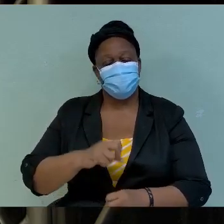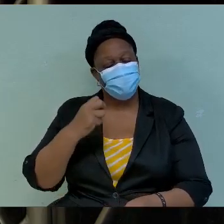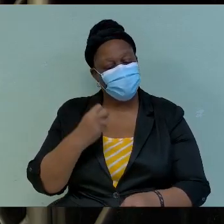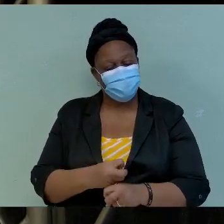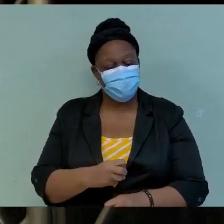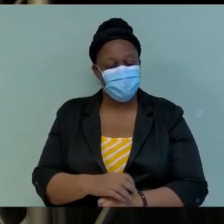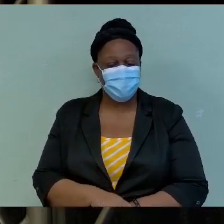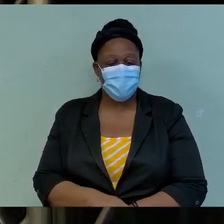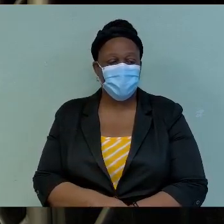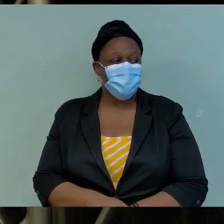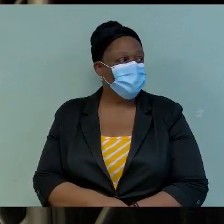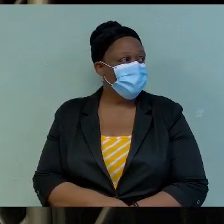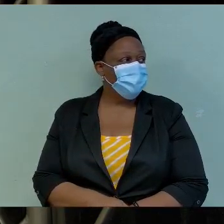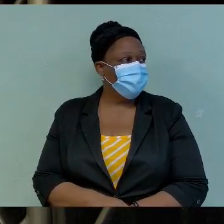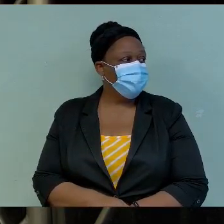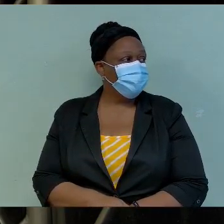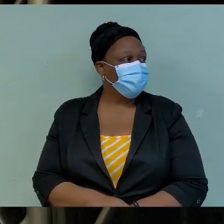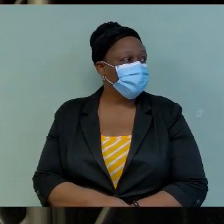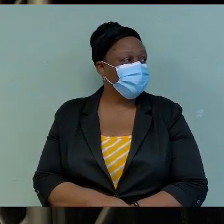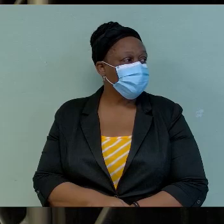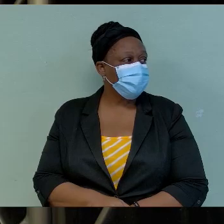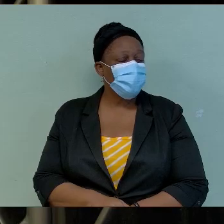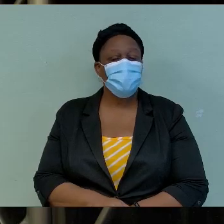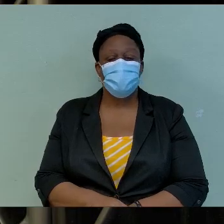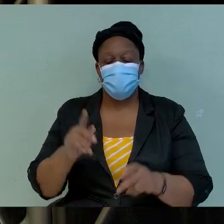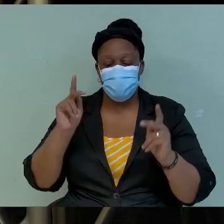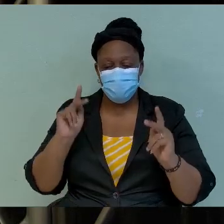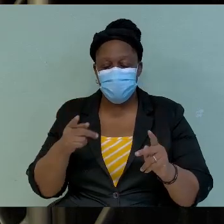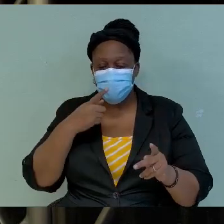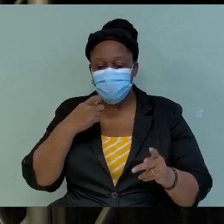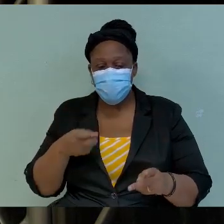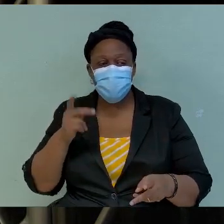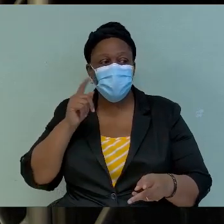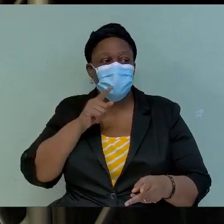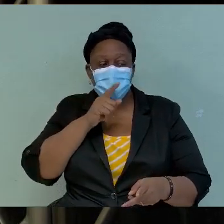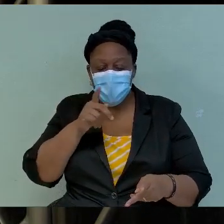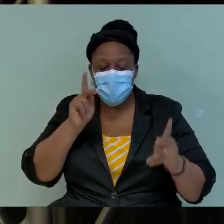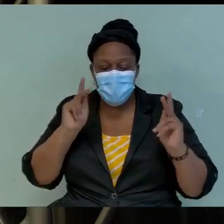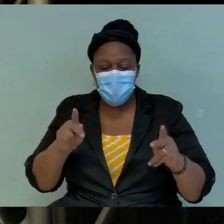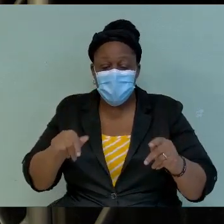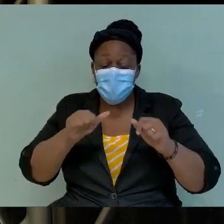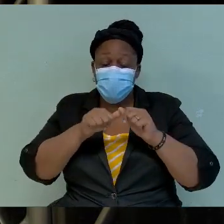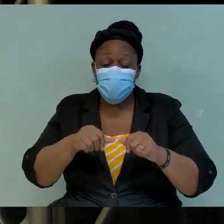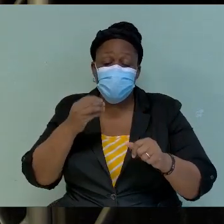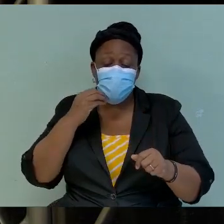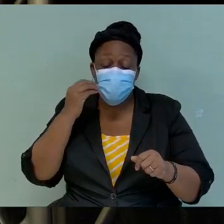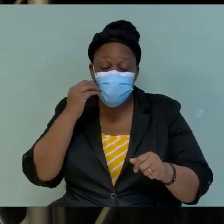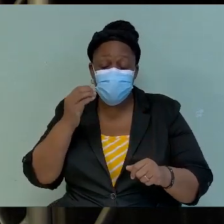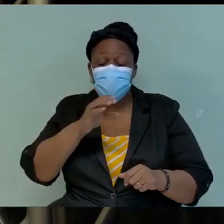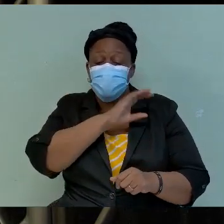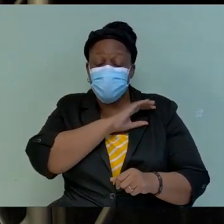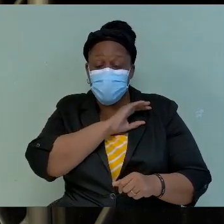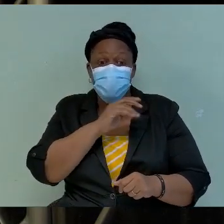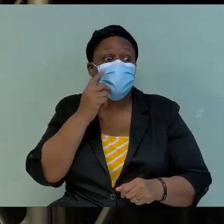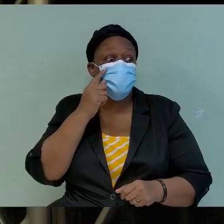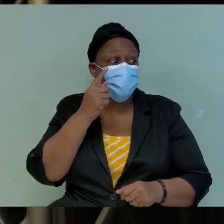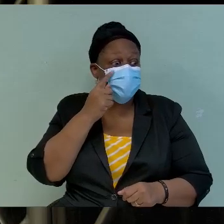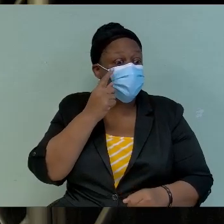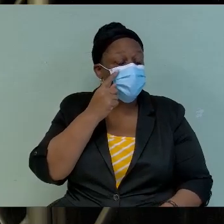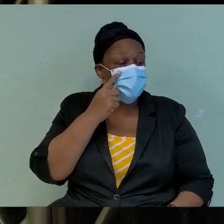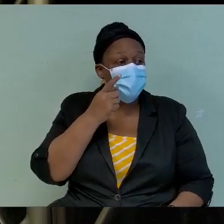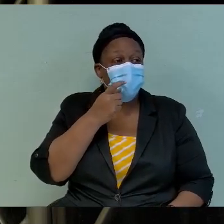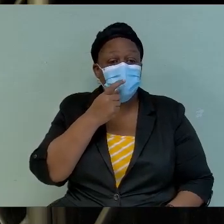enforcing the quarantine and isolation protocols. So therefore, not because I am not mentioning them doesn't mean that